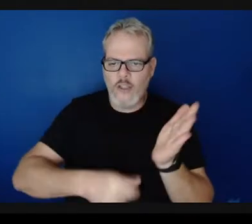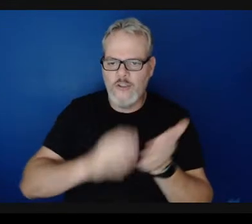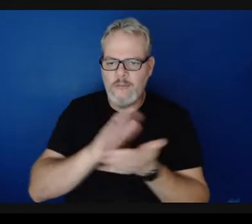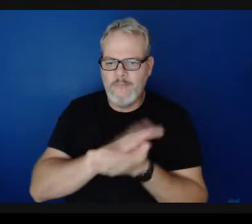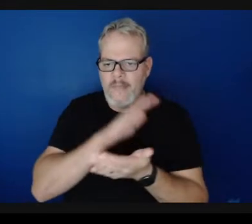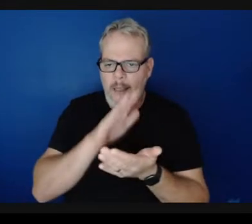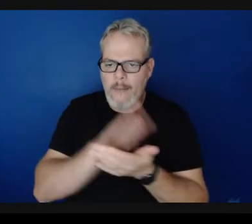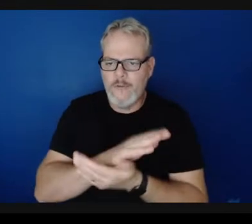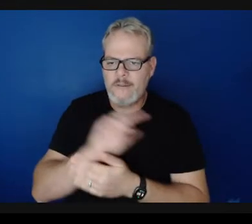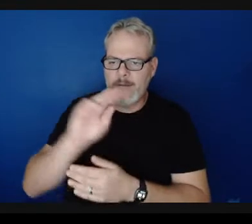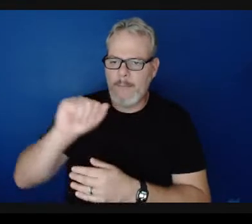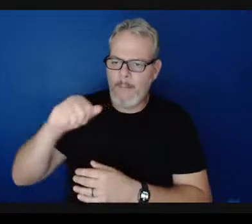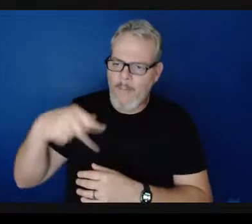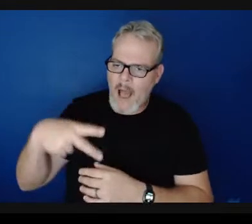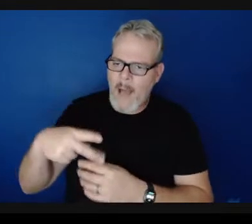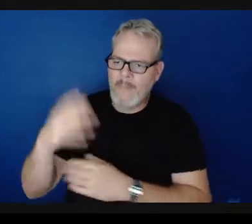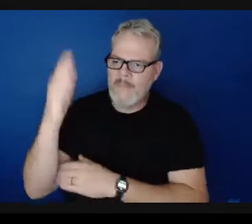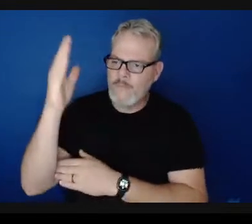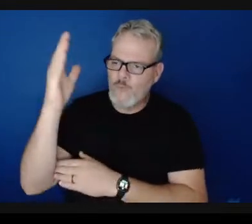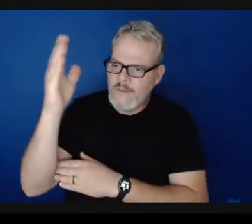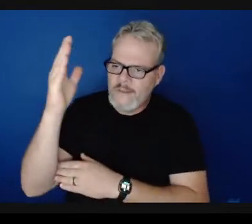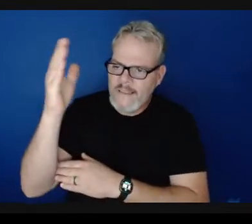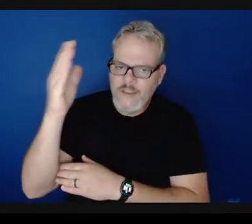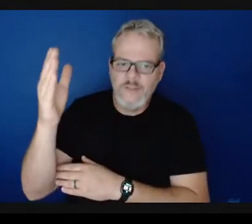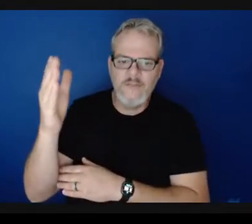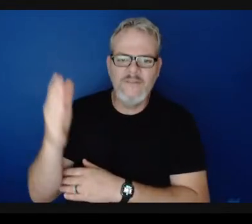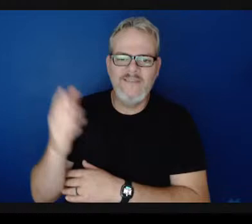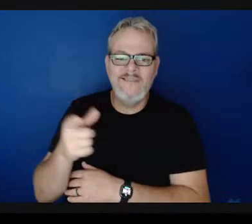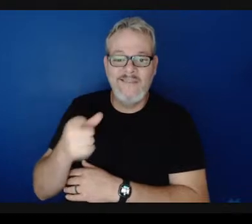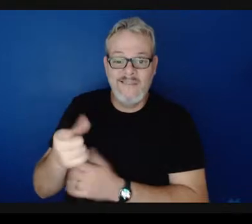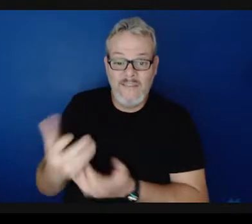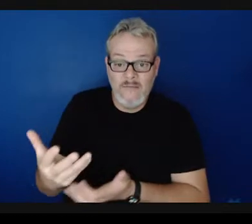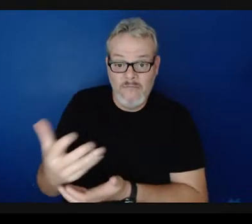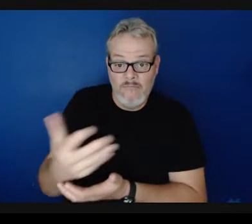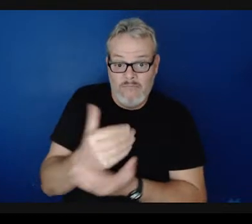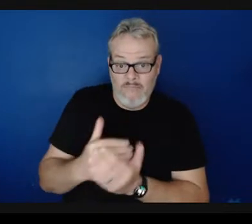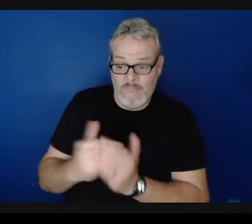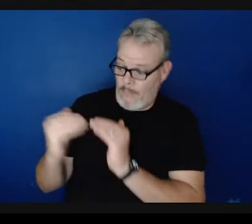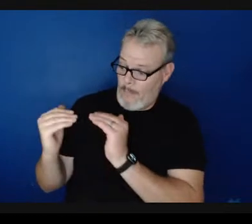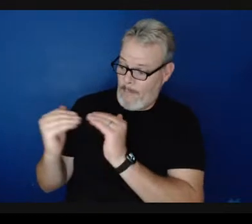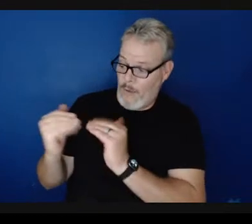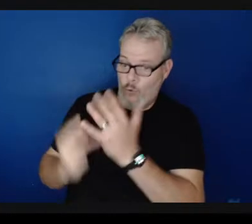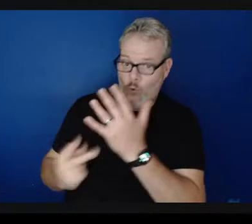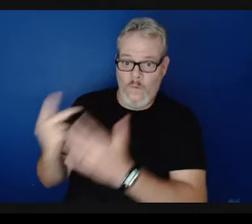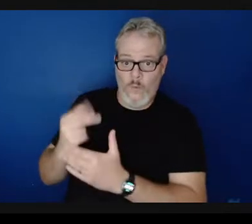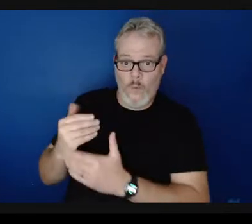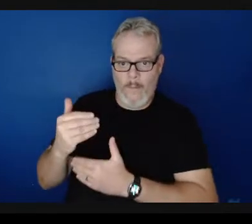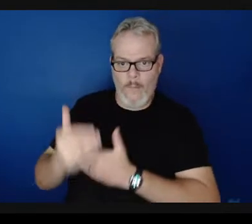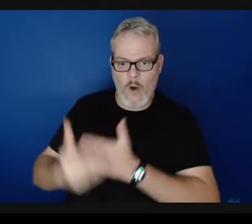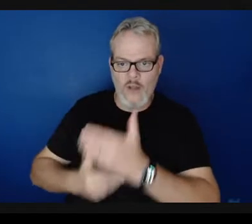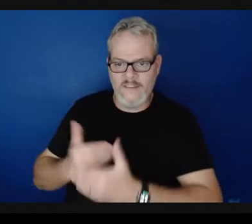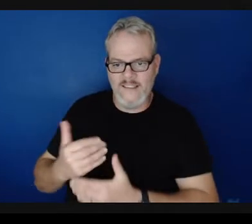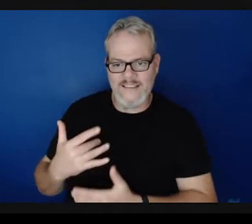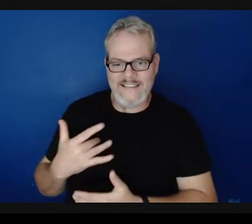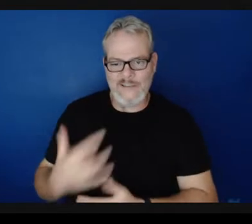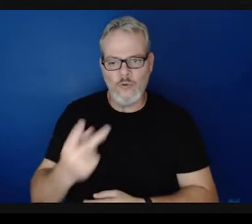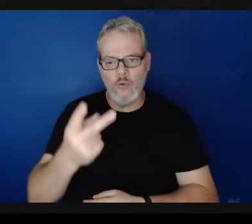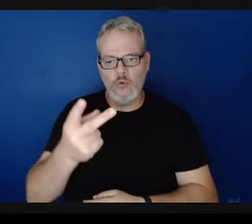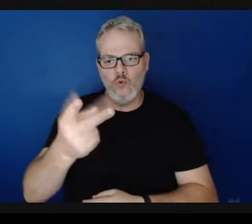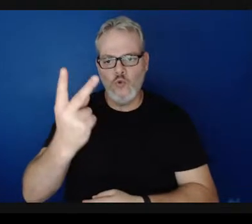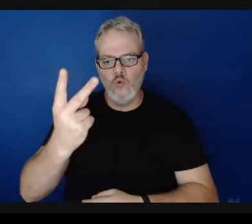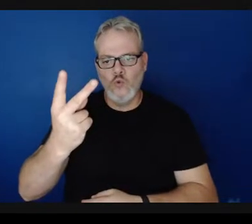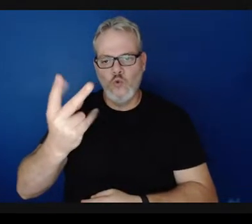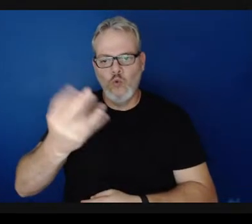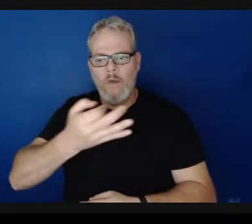presentations. And in the typical peer review process of the industry, there's usually 2 subject matter